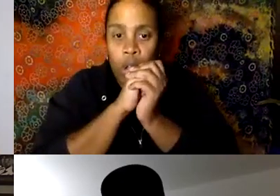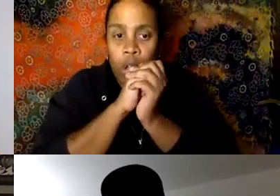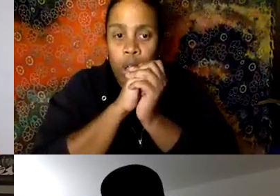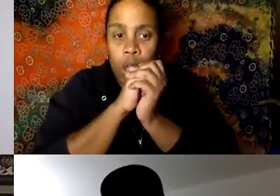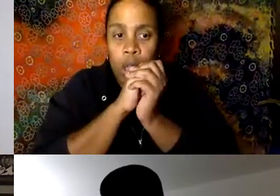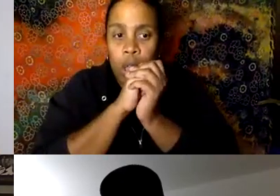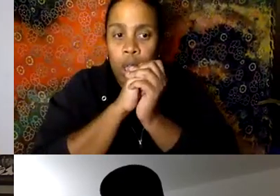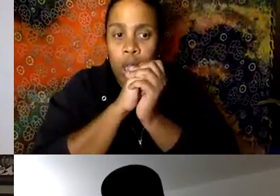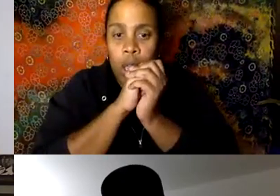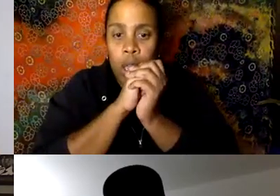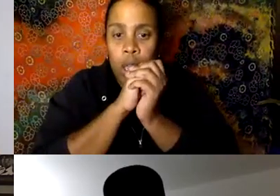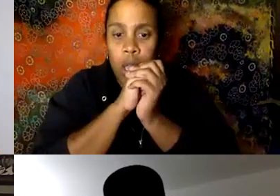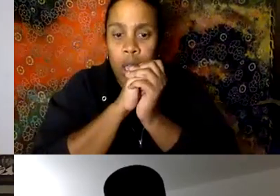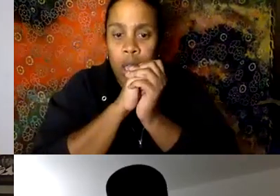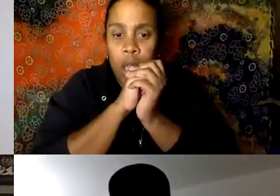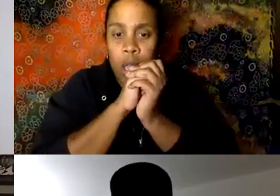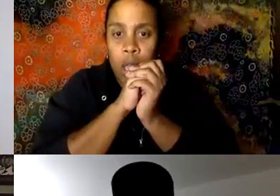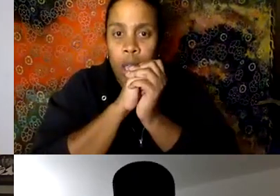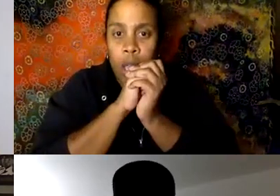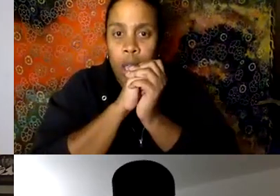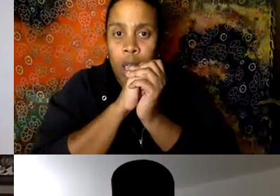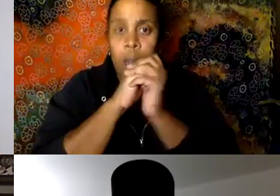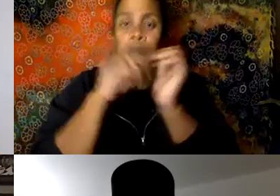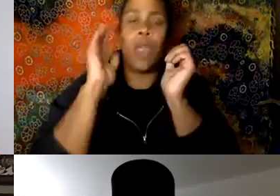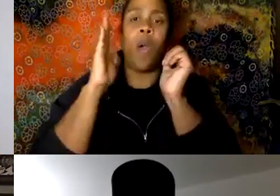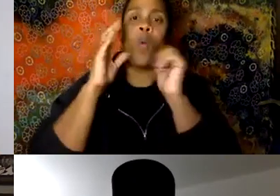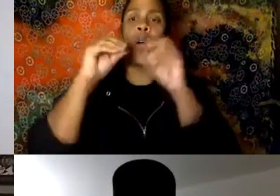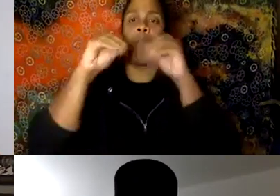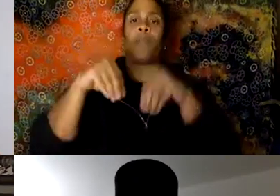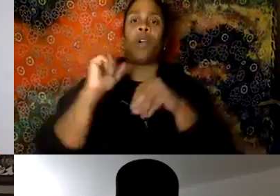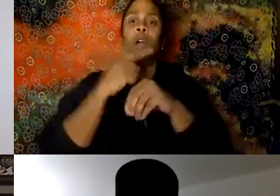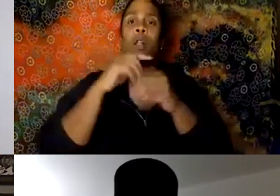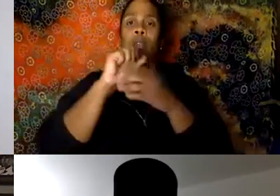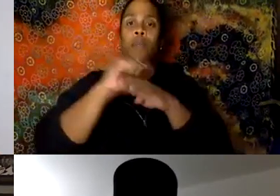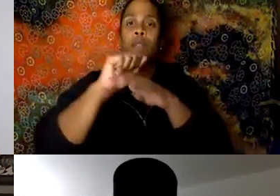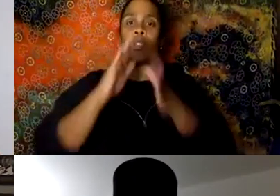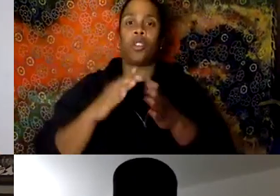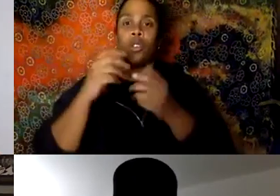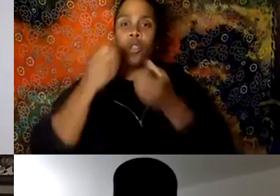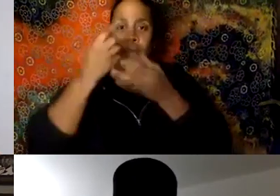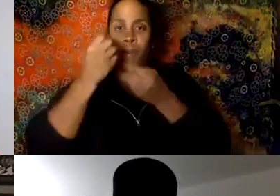Got it down here. And I'll put all the practitioners' info in here again too.